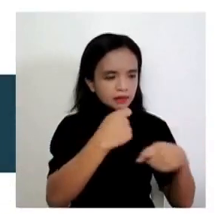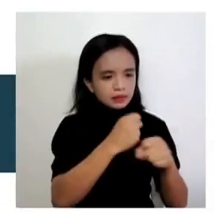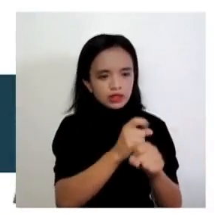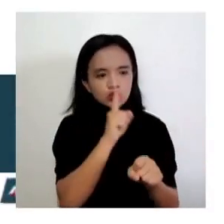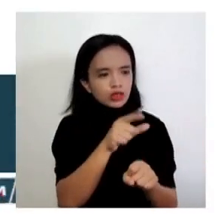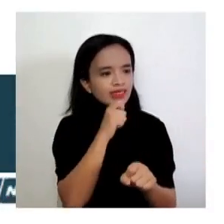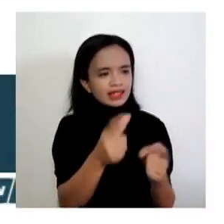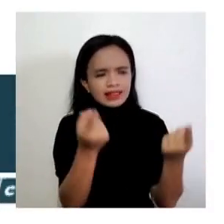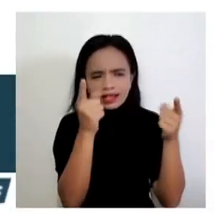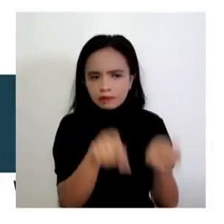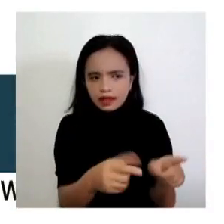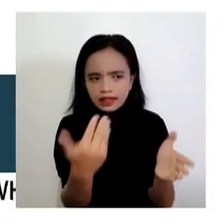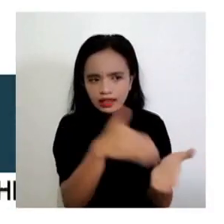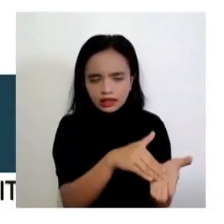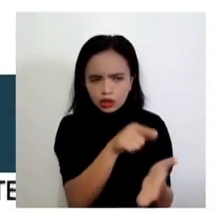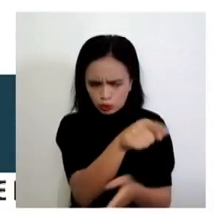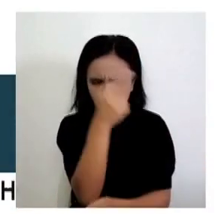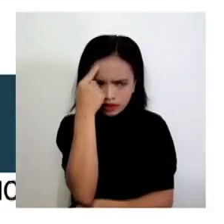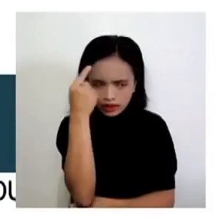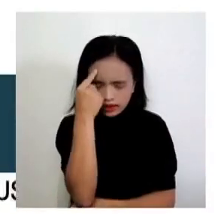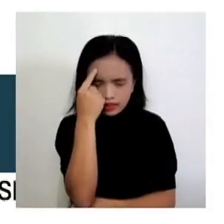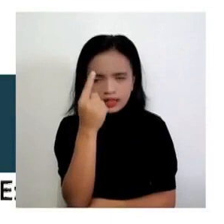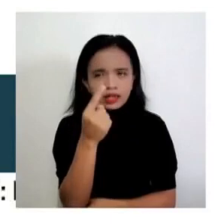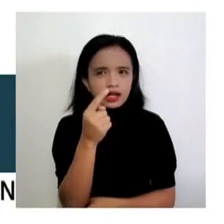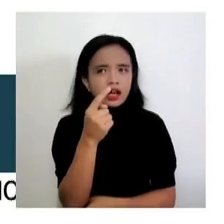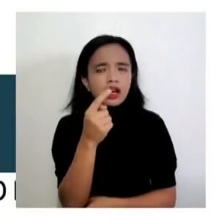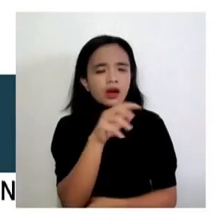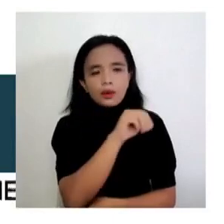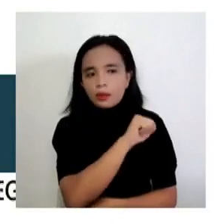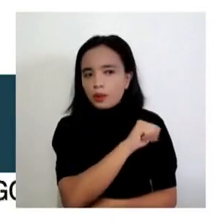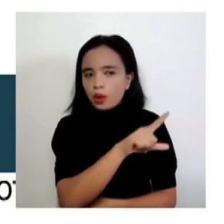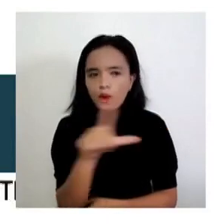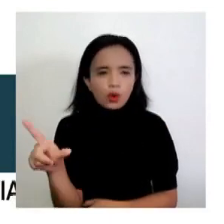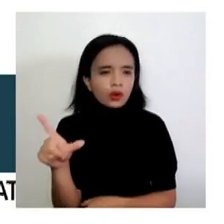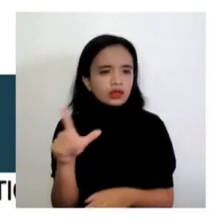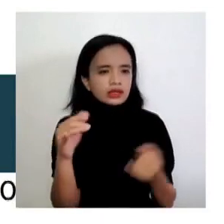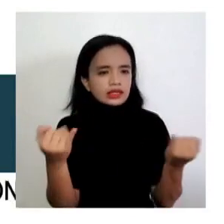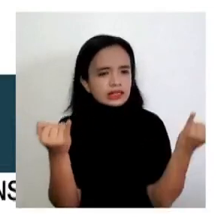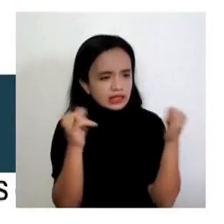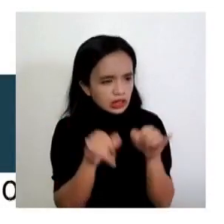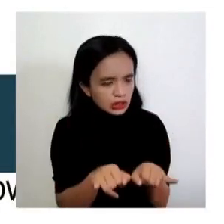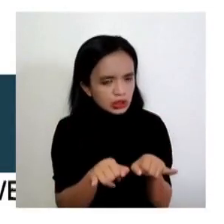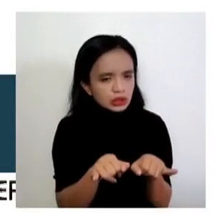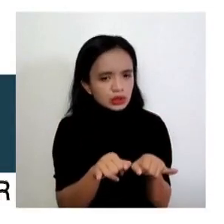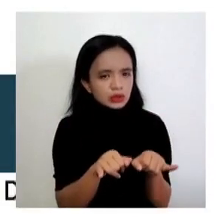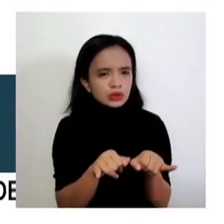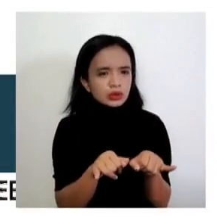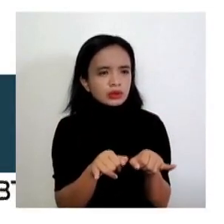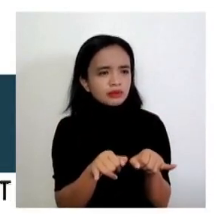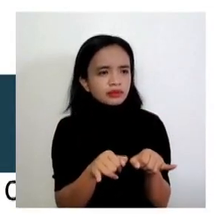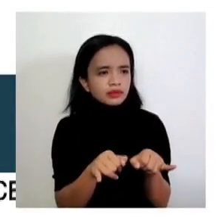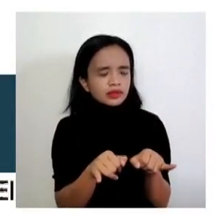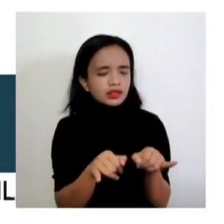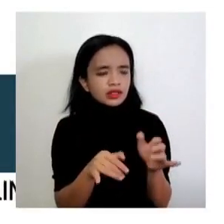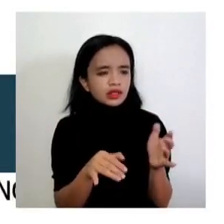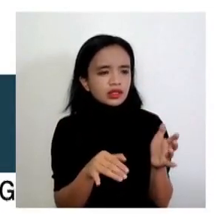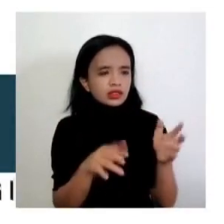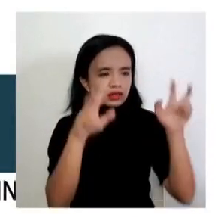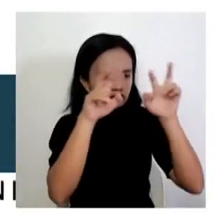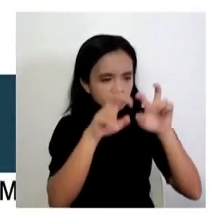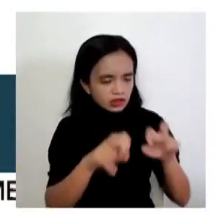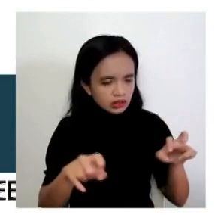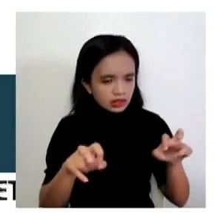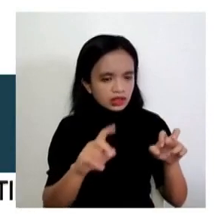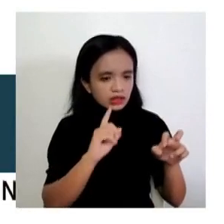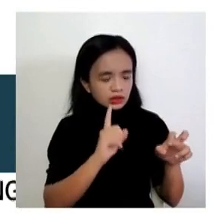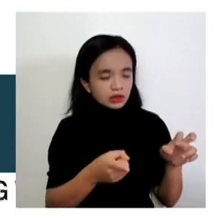Do you think this is a new thing? Do you think that every single issue that you have unearthed is